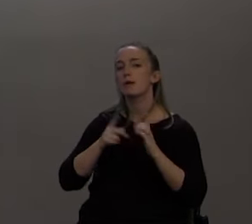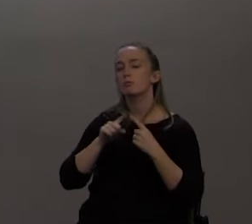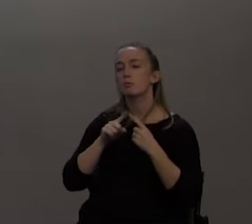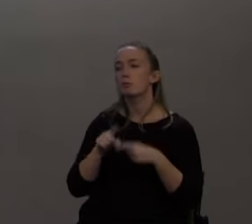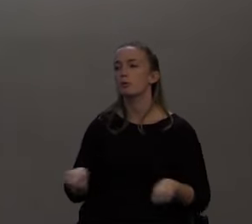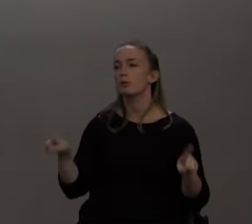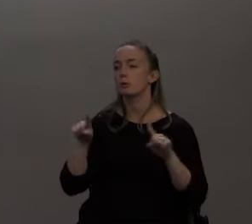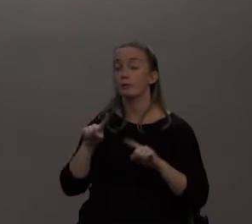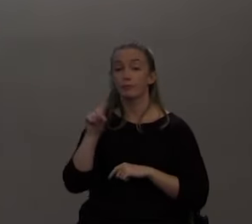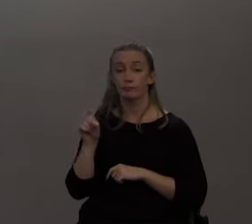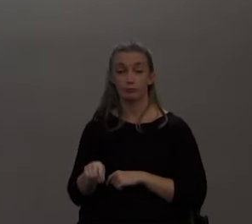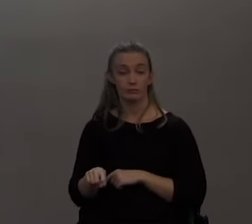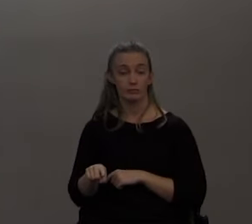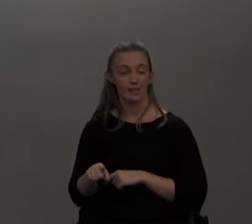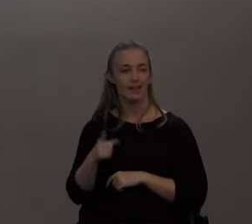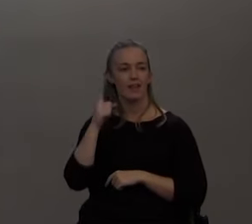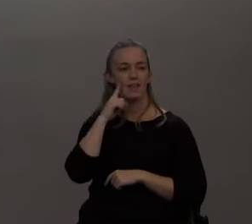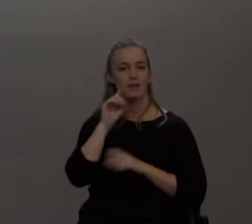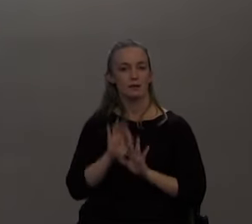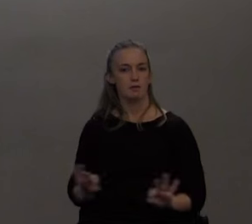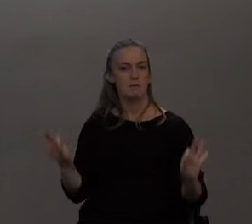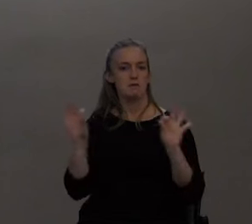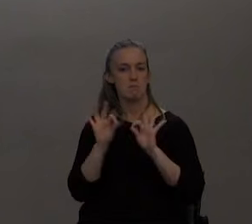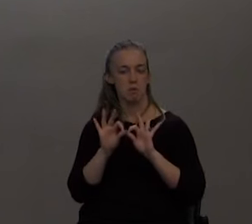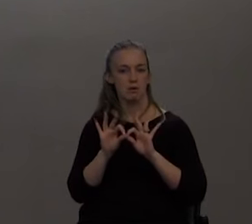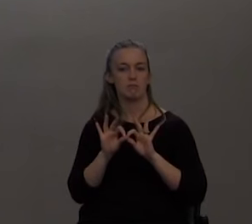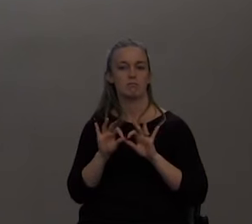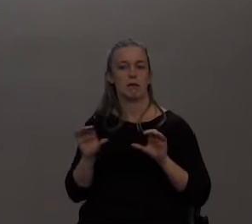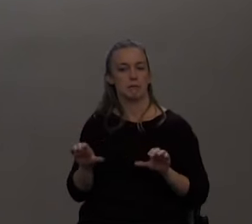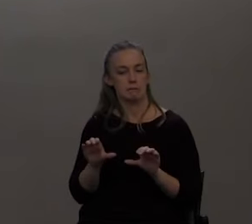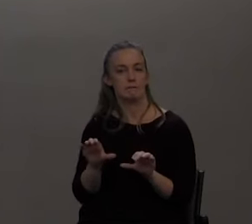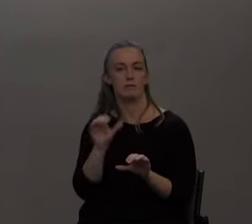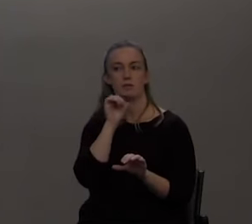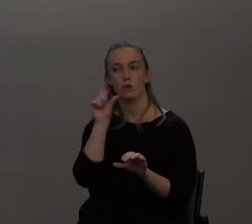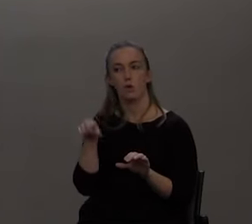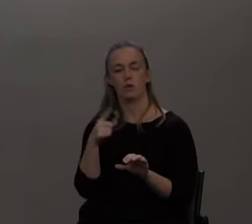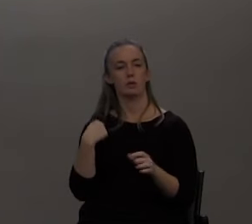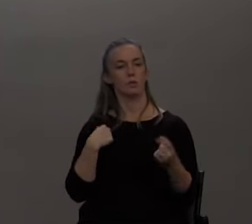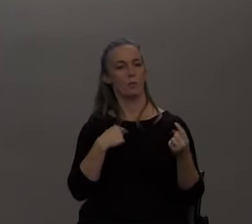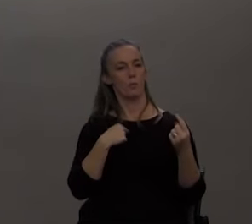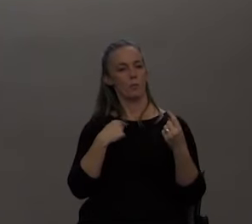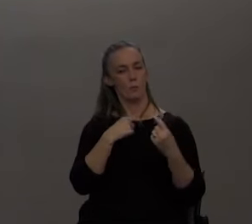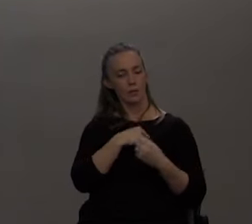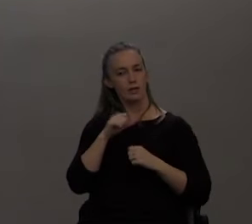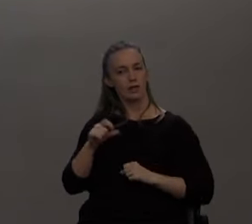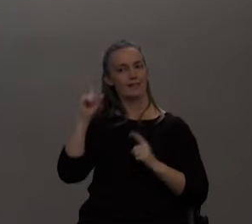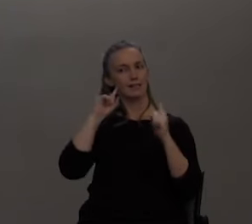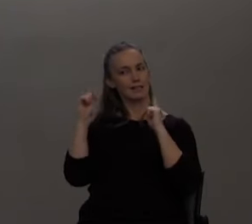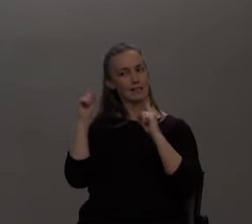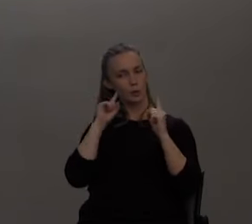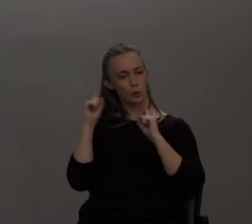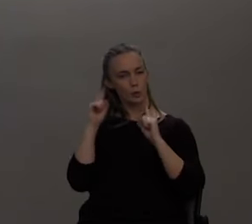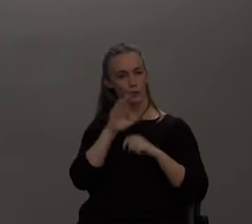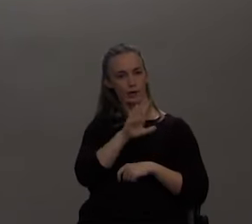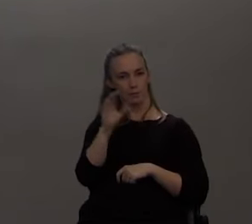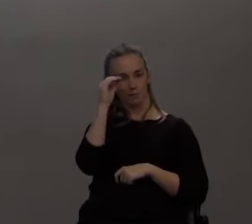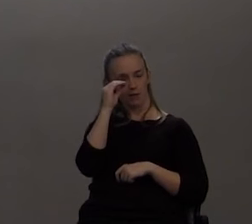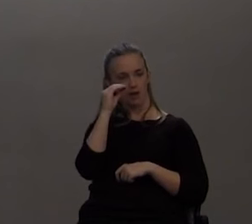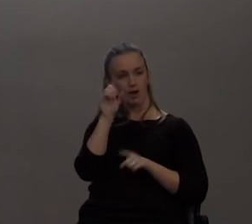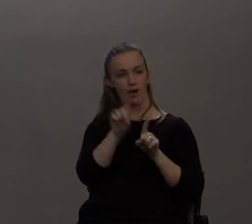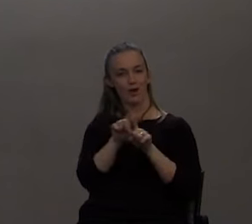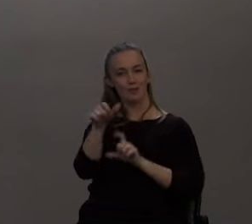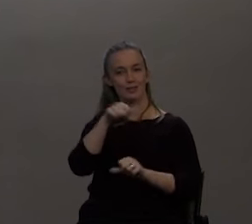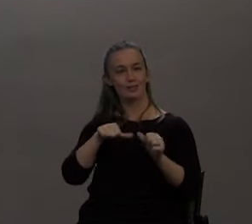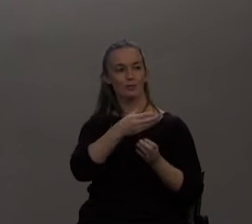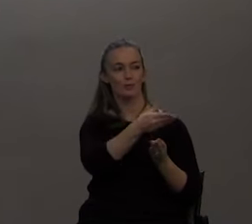I think it's a valuable exercise, not only from us to hear your thoughts on this, but also for each other to hear what you're thinking. Because